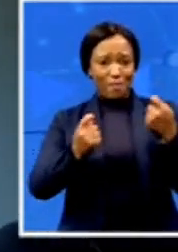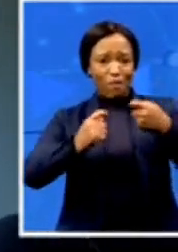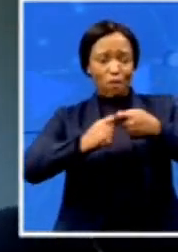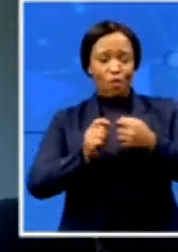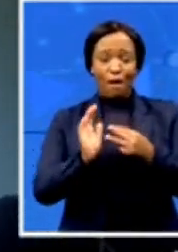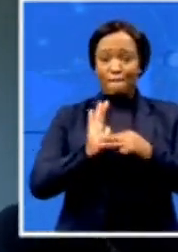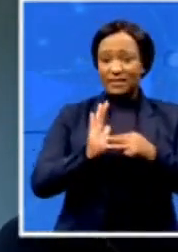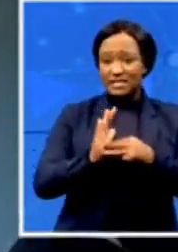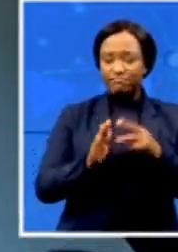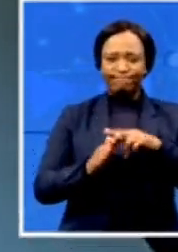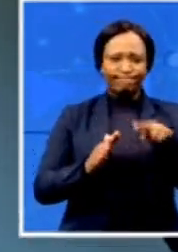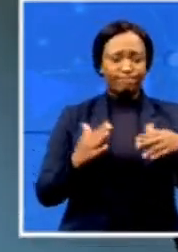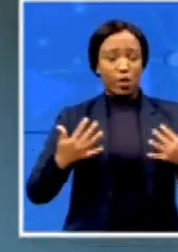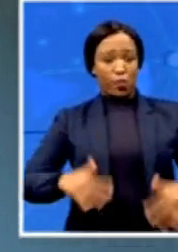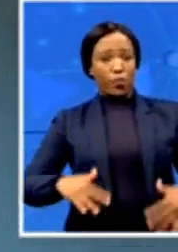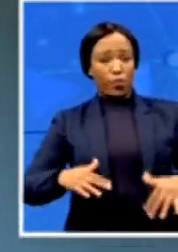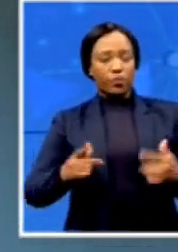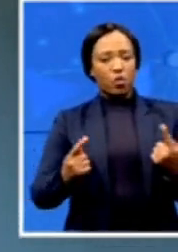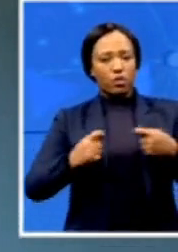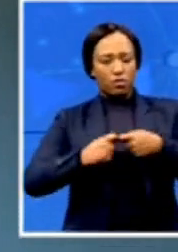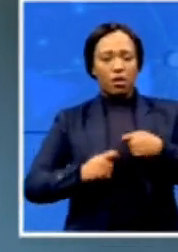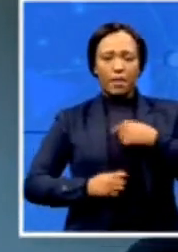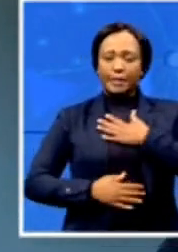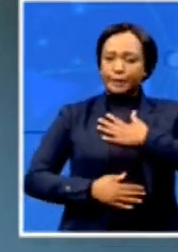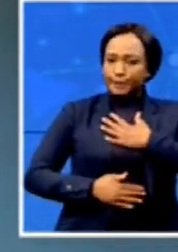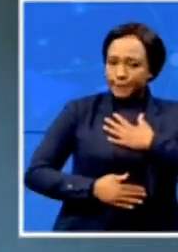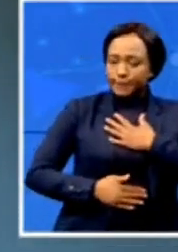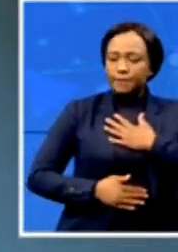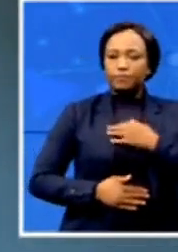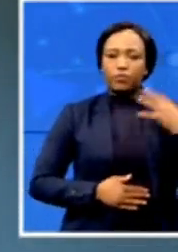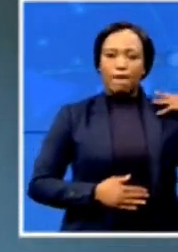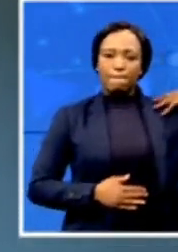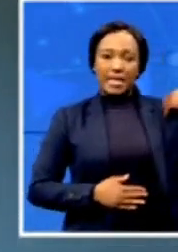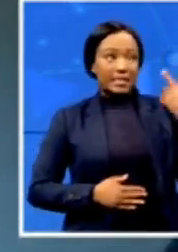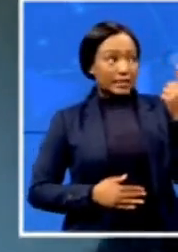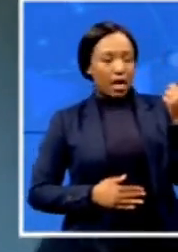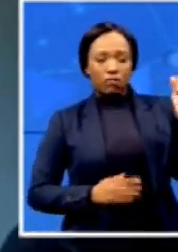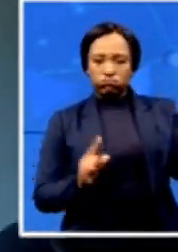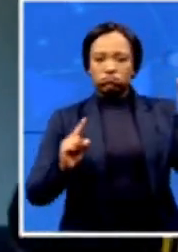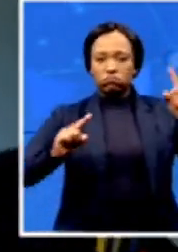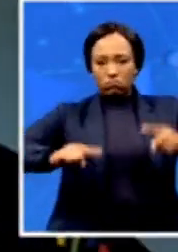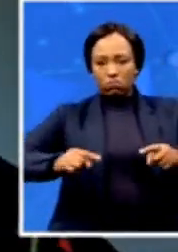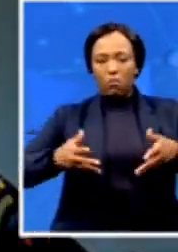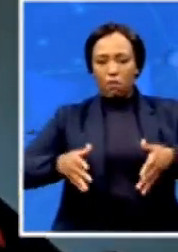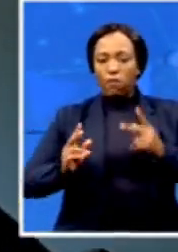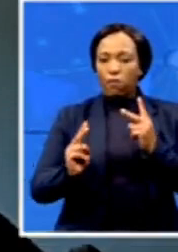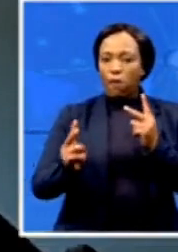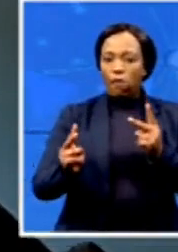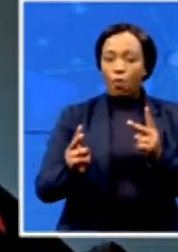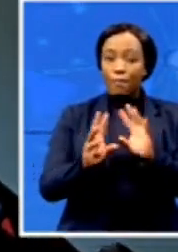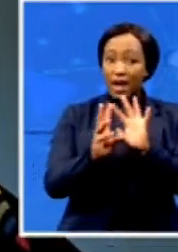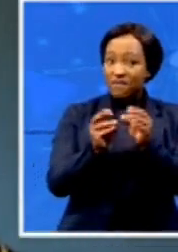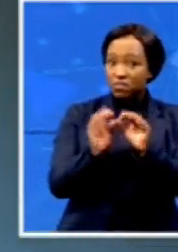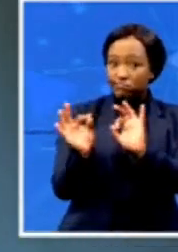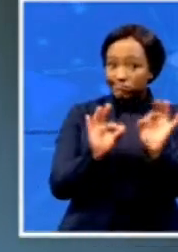why I'm saying I appreciate that minister came down here, because if we get things in order, definitely we'll get even good results